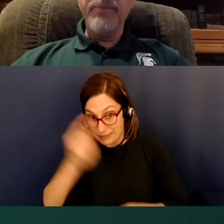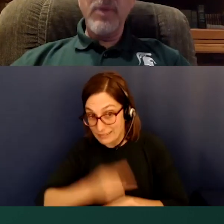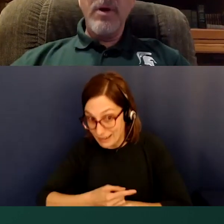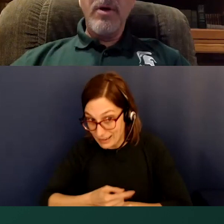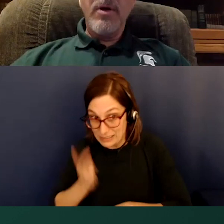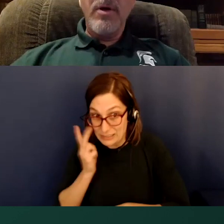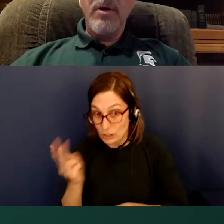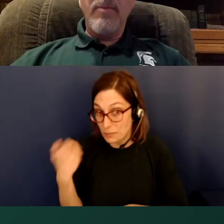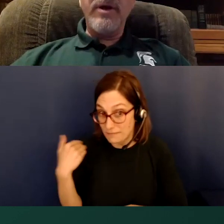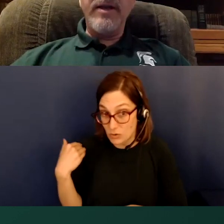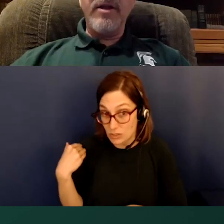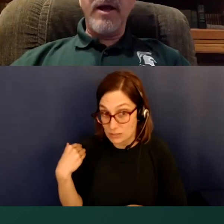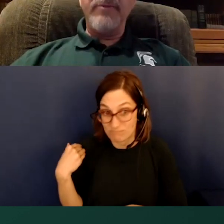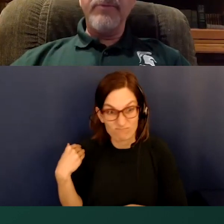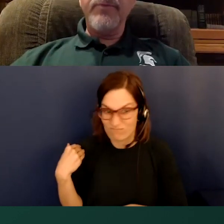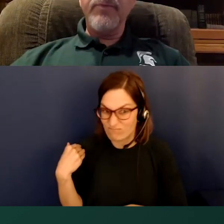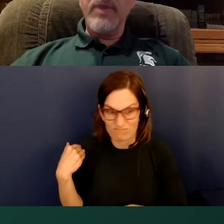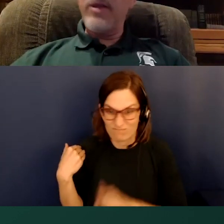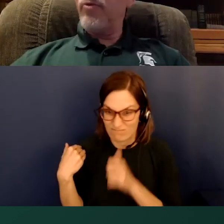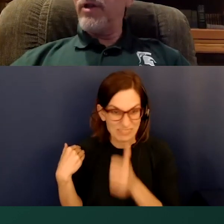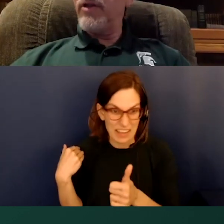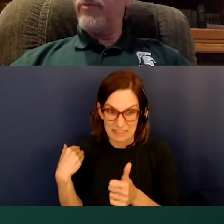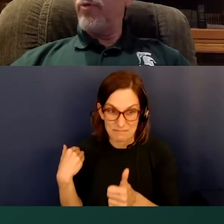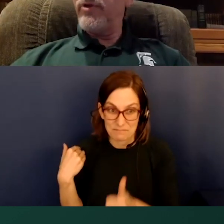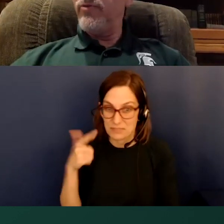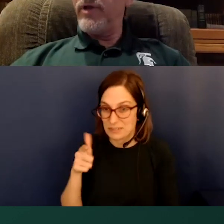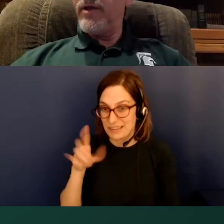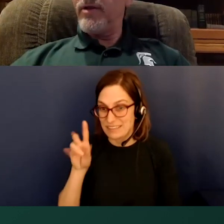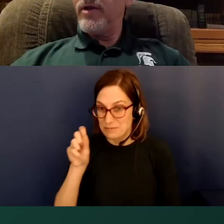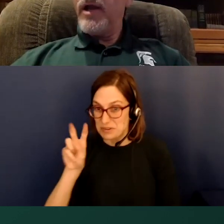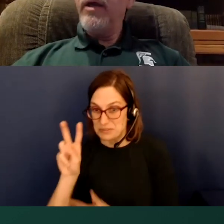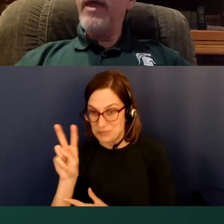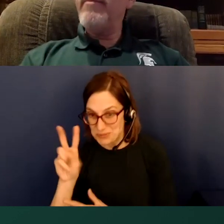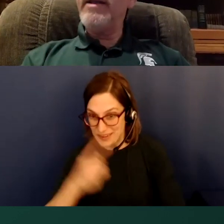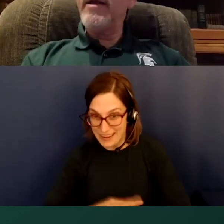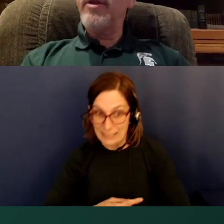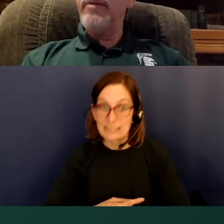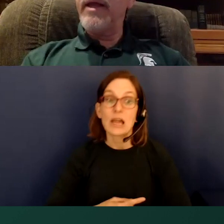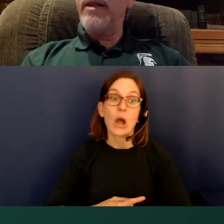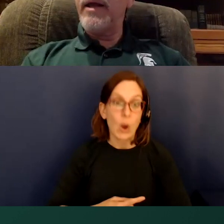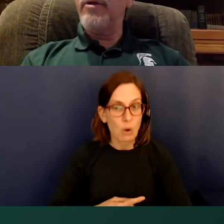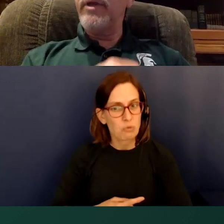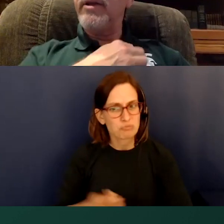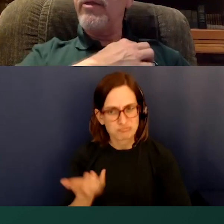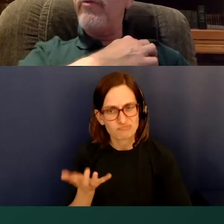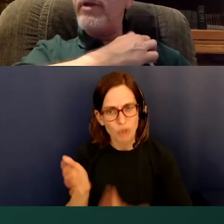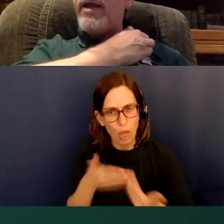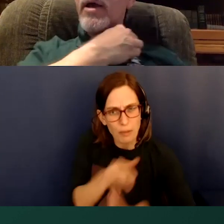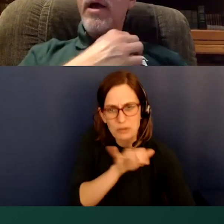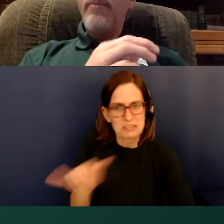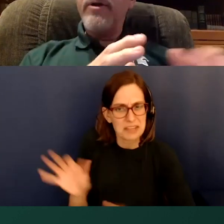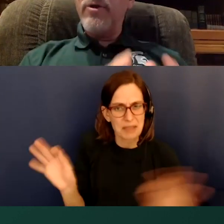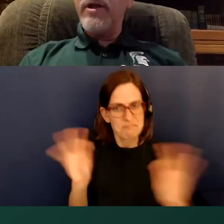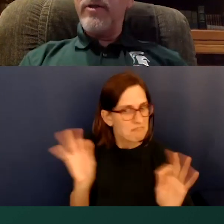earlier, but it's not. It's 27.2 days. That might not seem like a lot. It's only a tenth of a